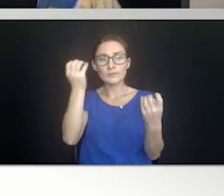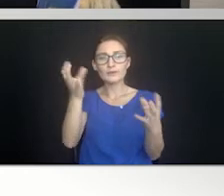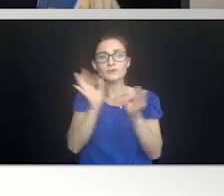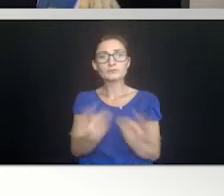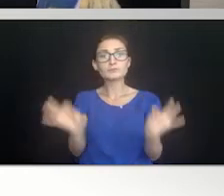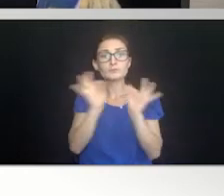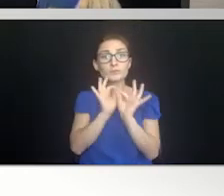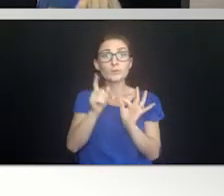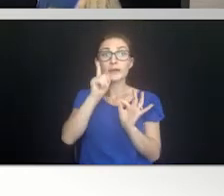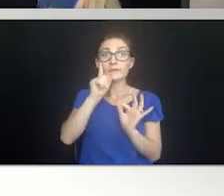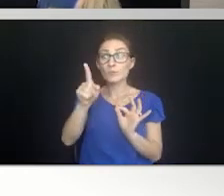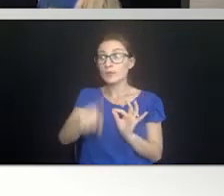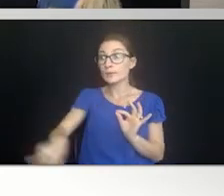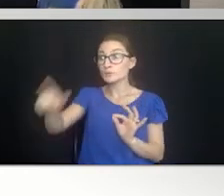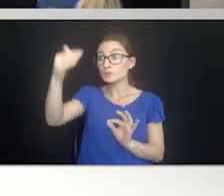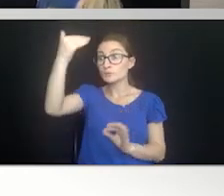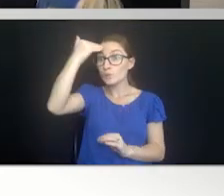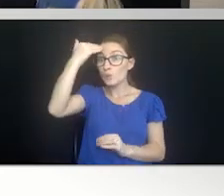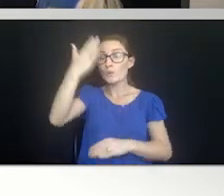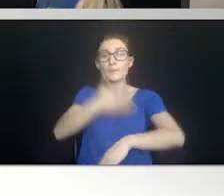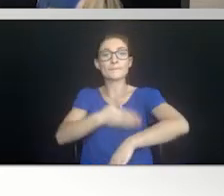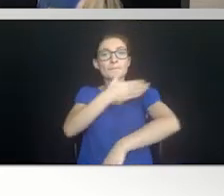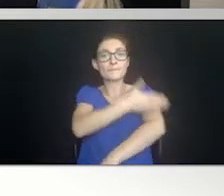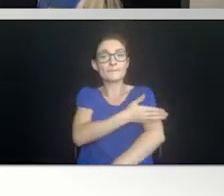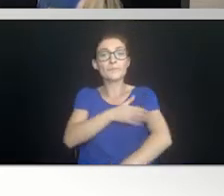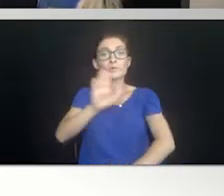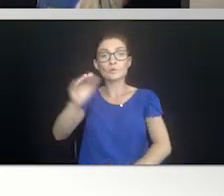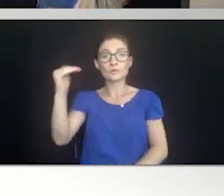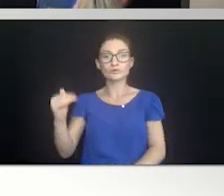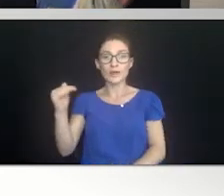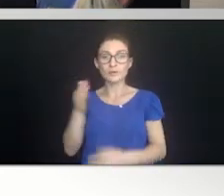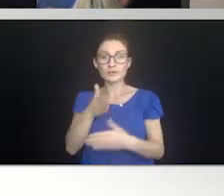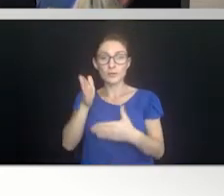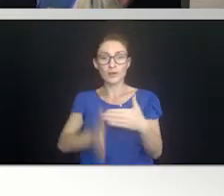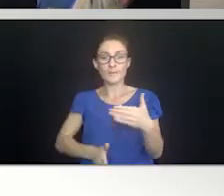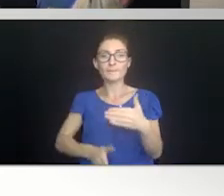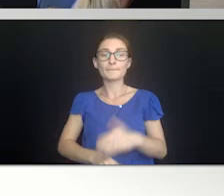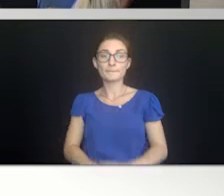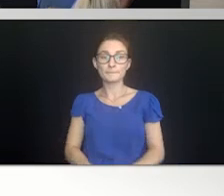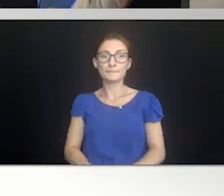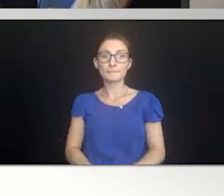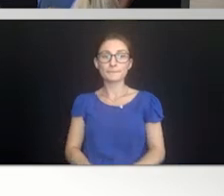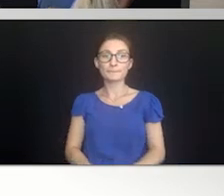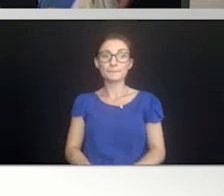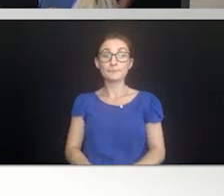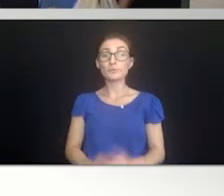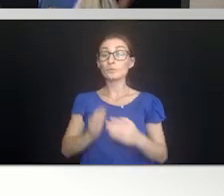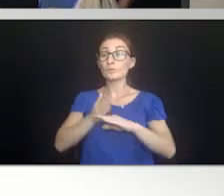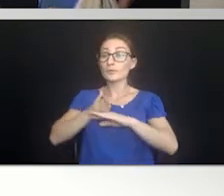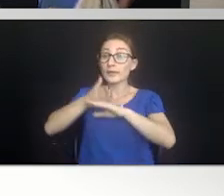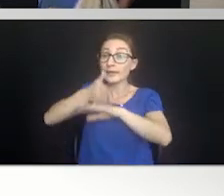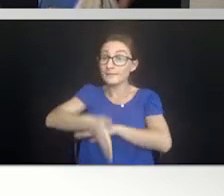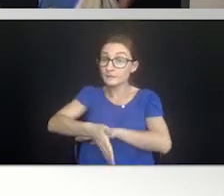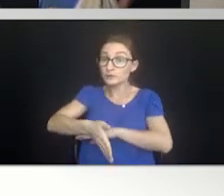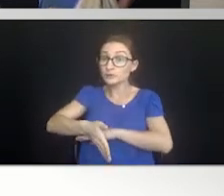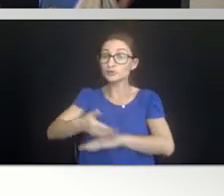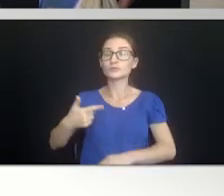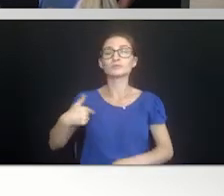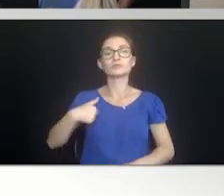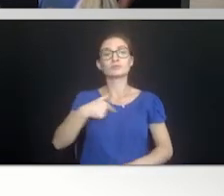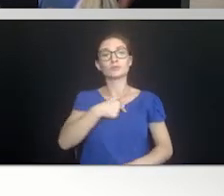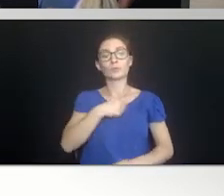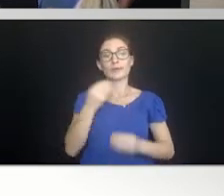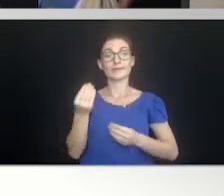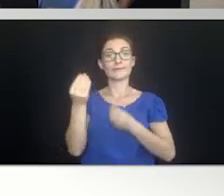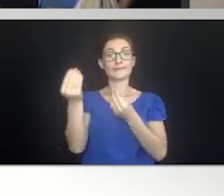that's vital for them to know to help create a better outcome for your child. So what we do after that is